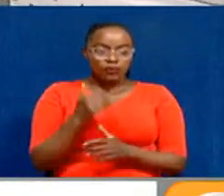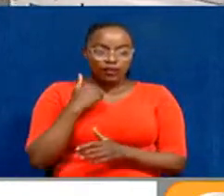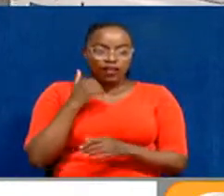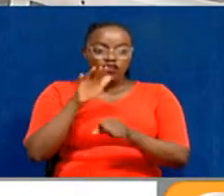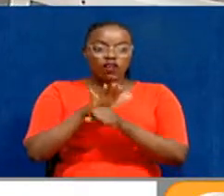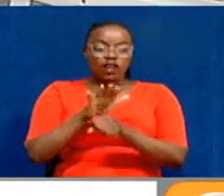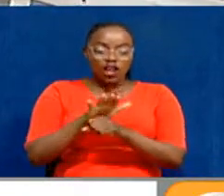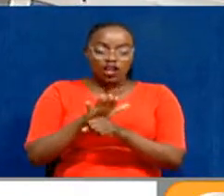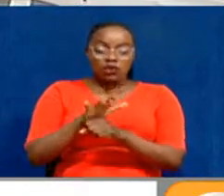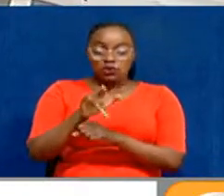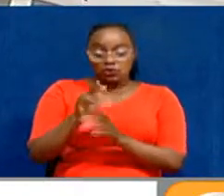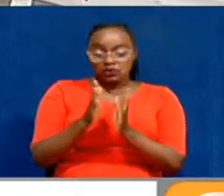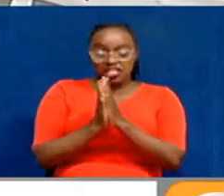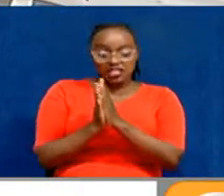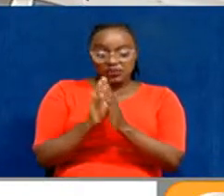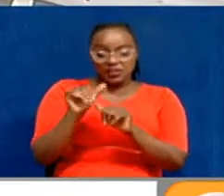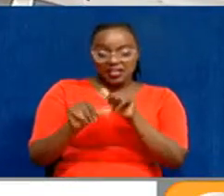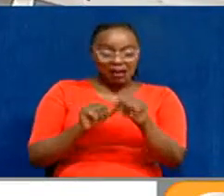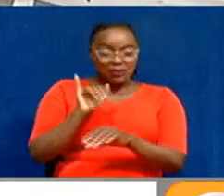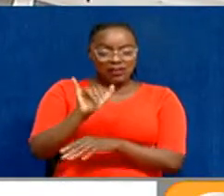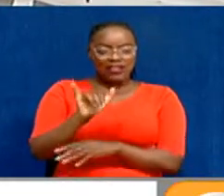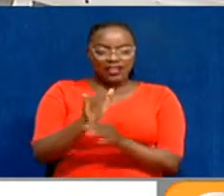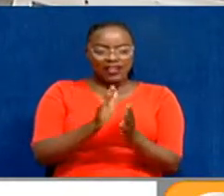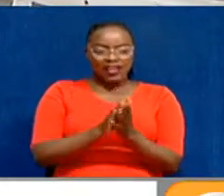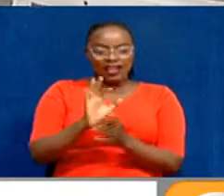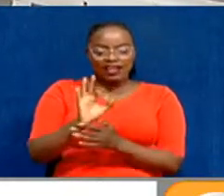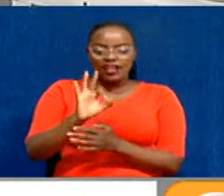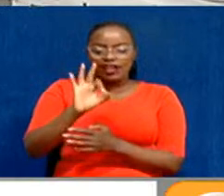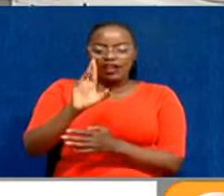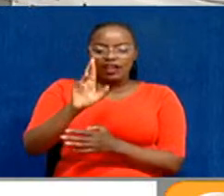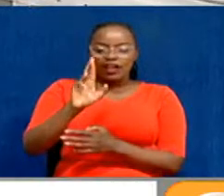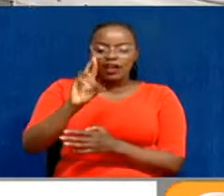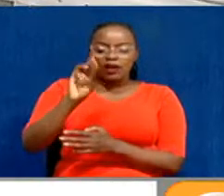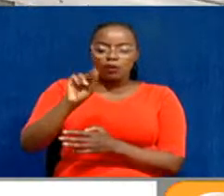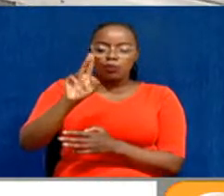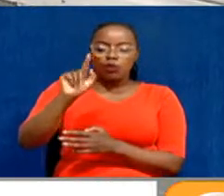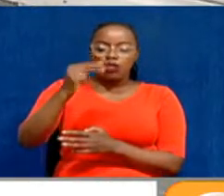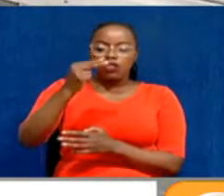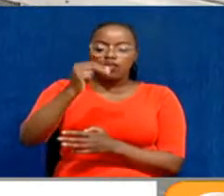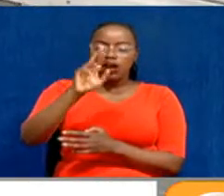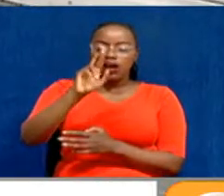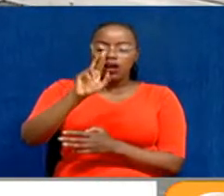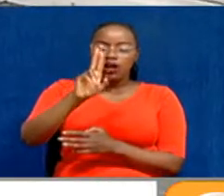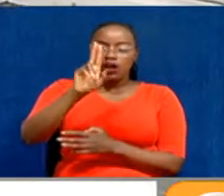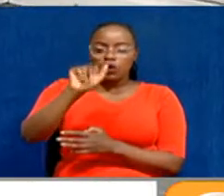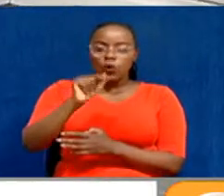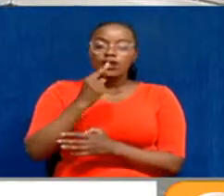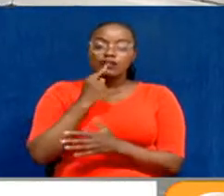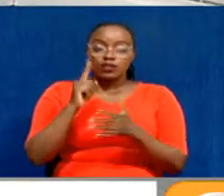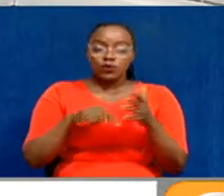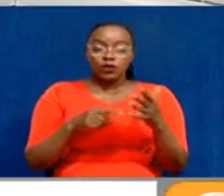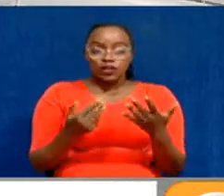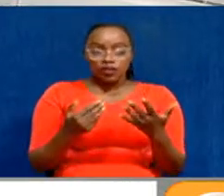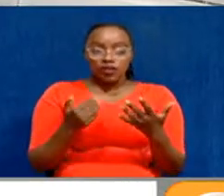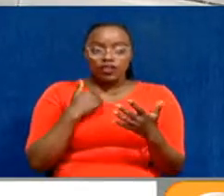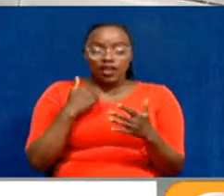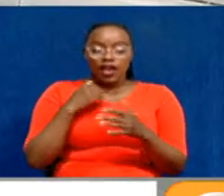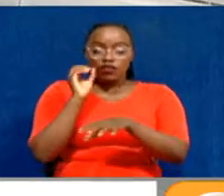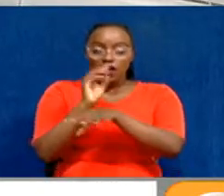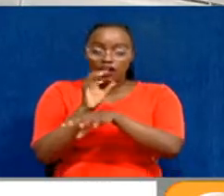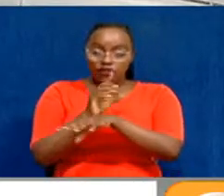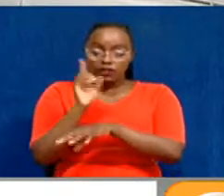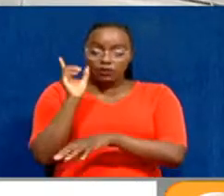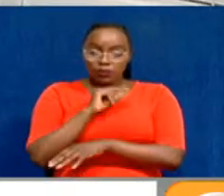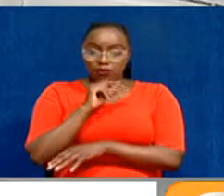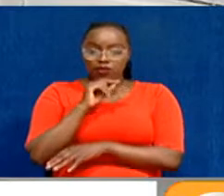There's a lot of literature to that effect, and Francis Mudhaura, the head of public service, does admit that they advised the